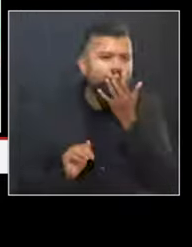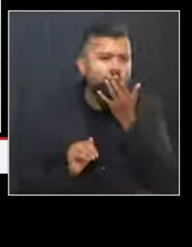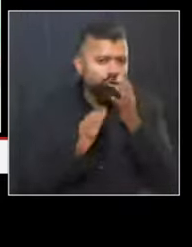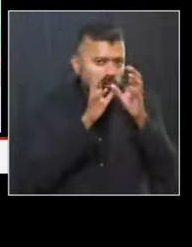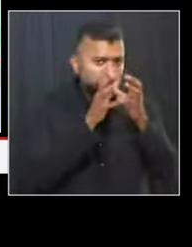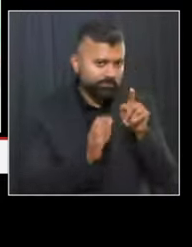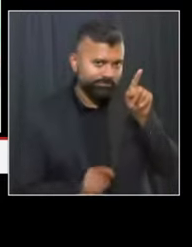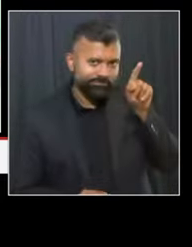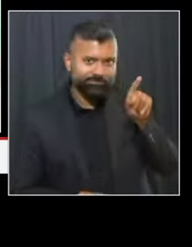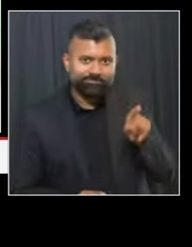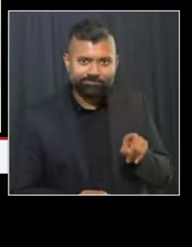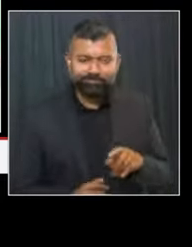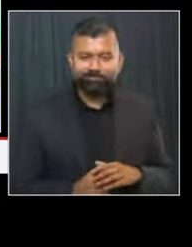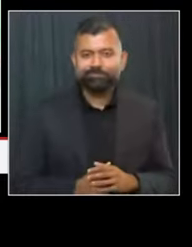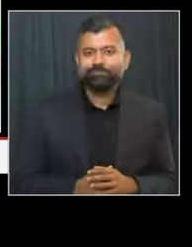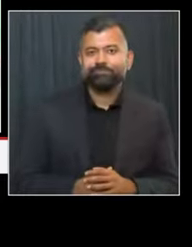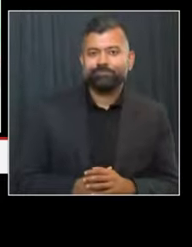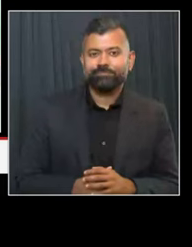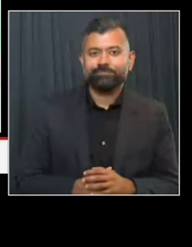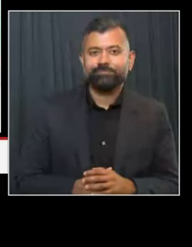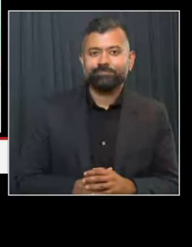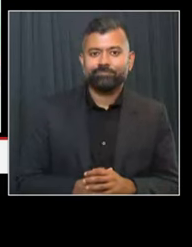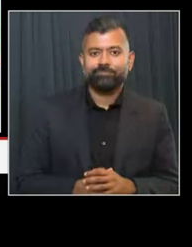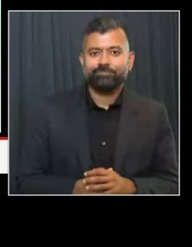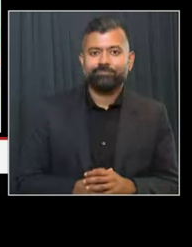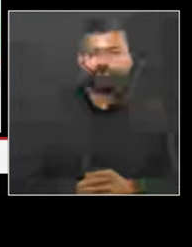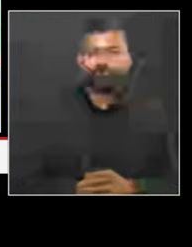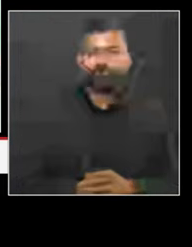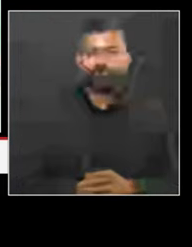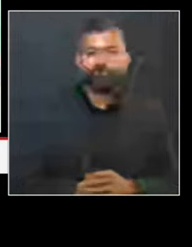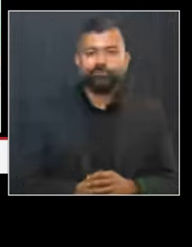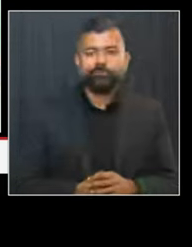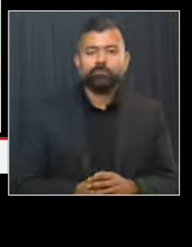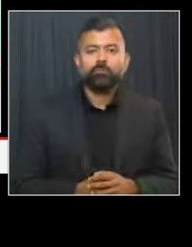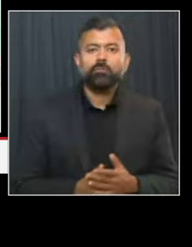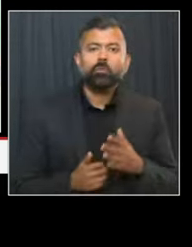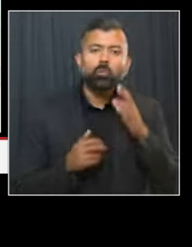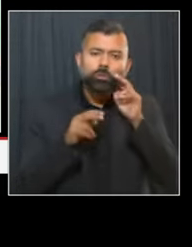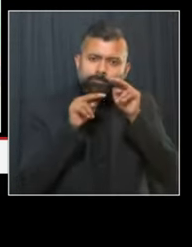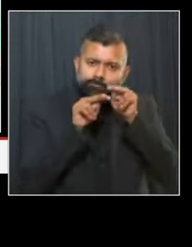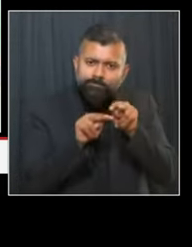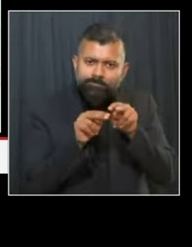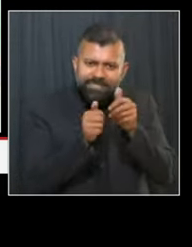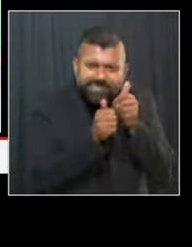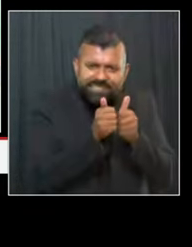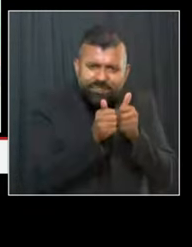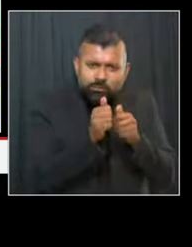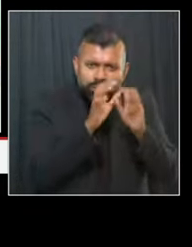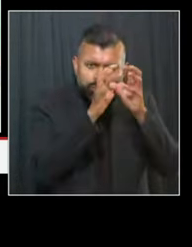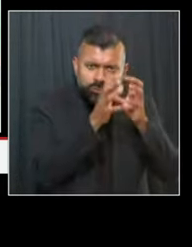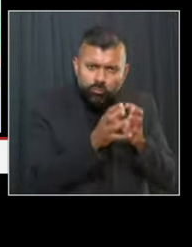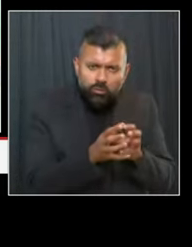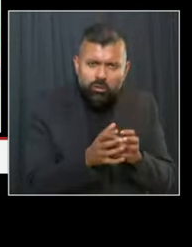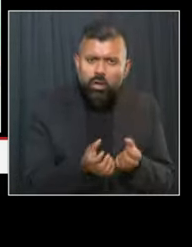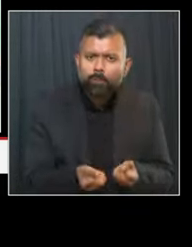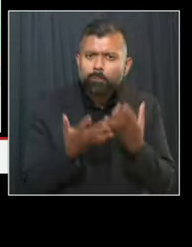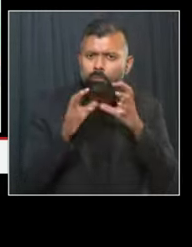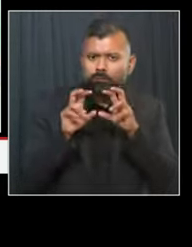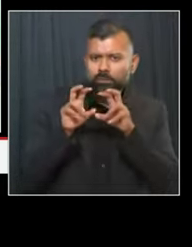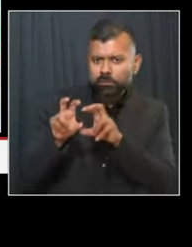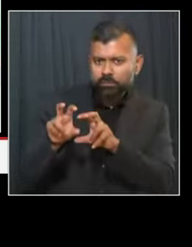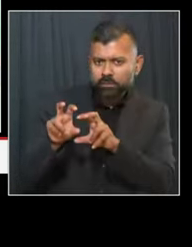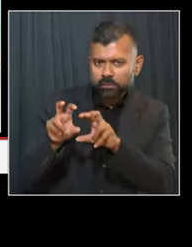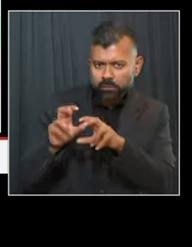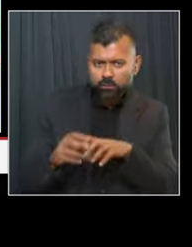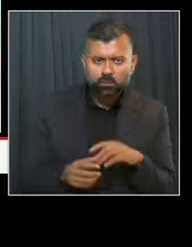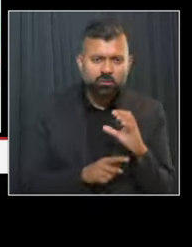And now we will get into the specific cluster areas and some investments, and we've brought some special guests here today to help us walk through these investments.